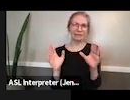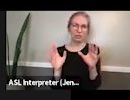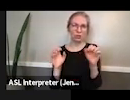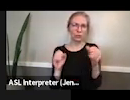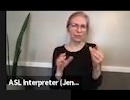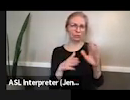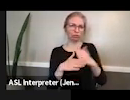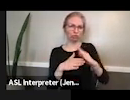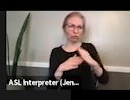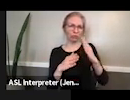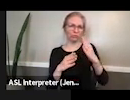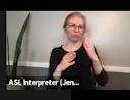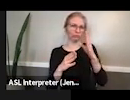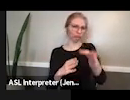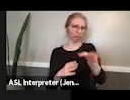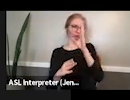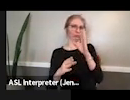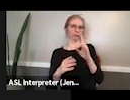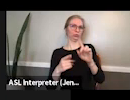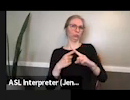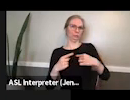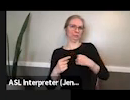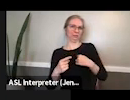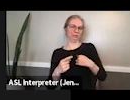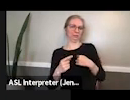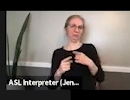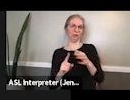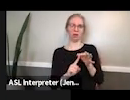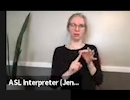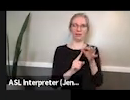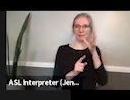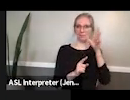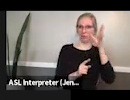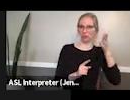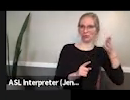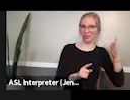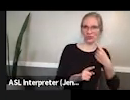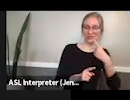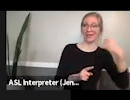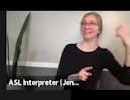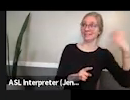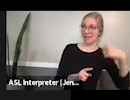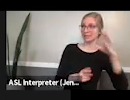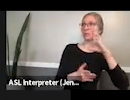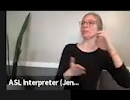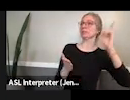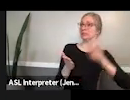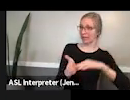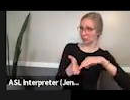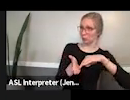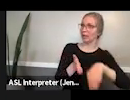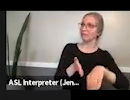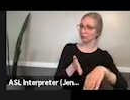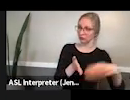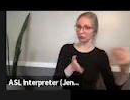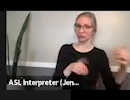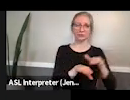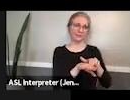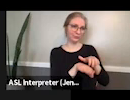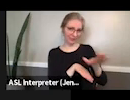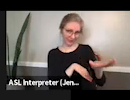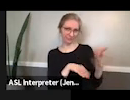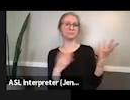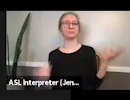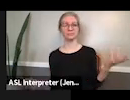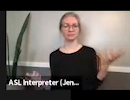me directly unless you just had the parent right there who said, yes, I'm going to sign this waiver, and you send it to them. So